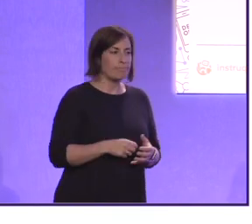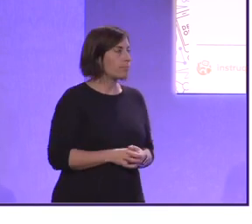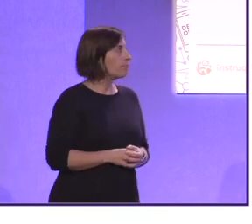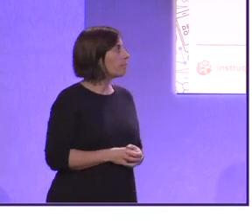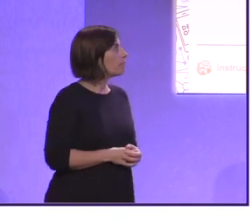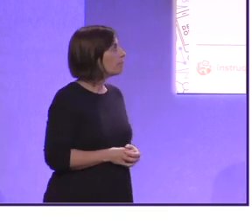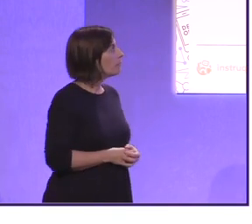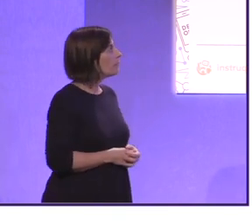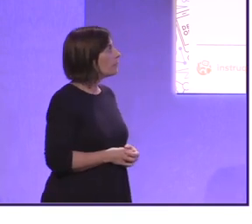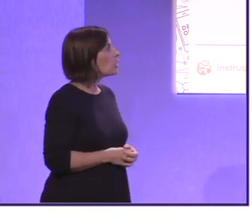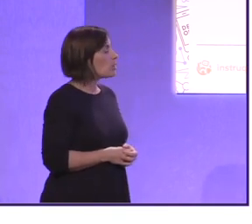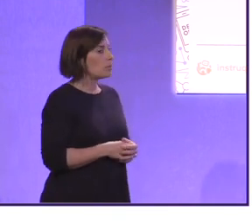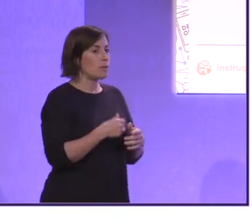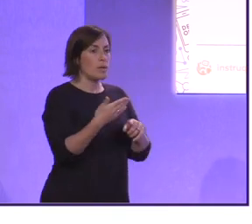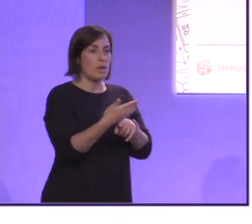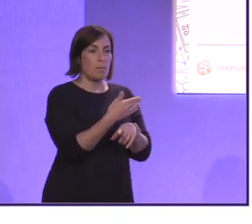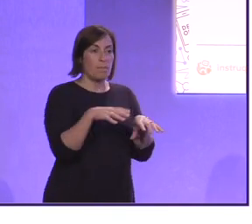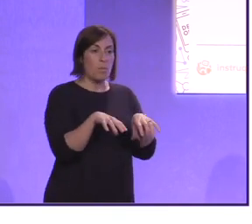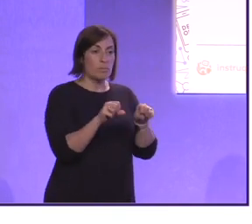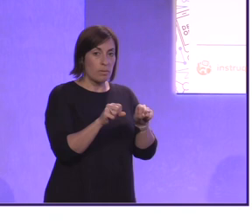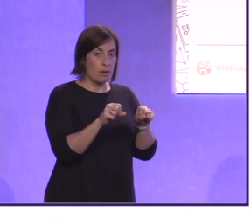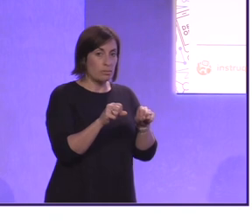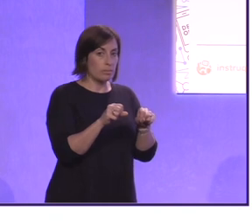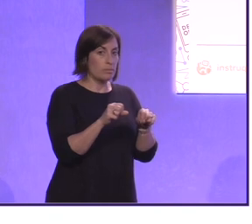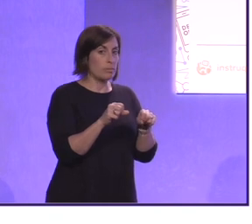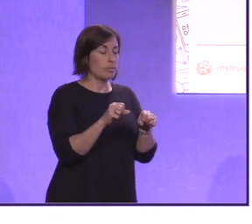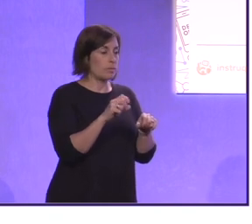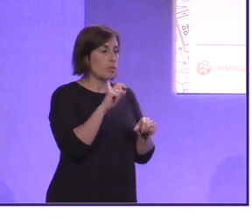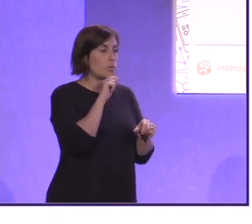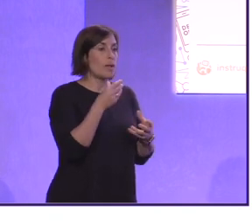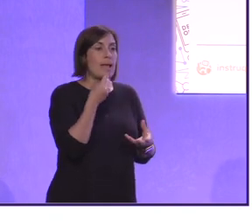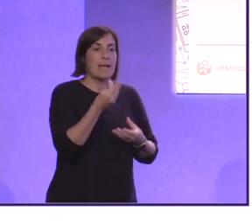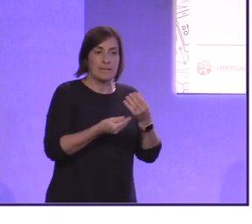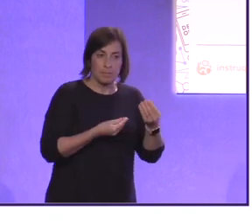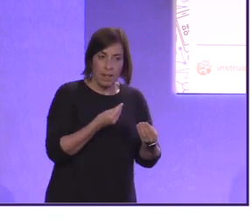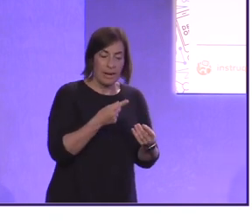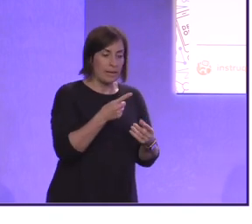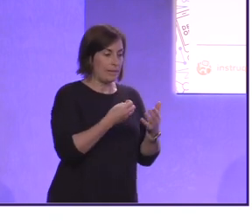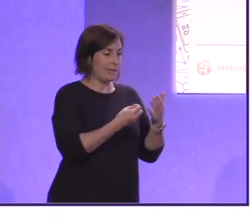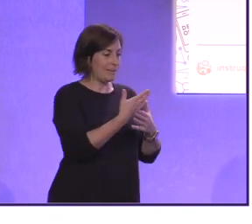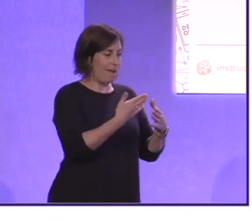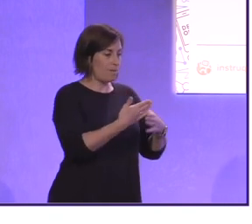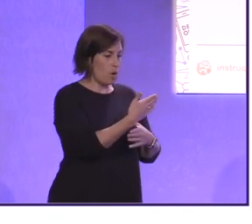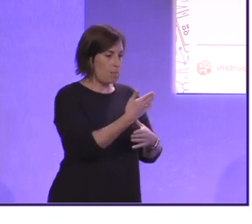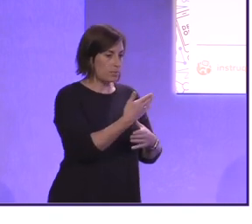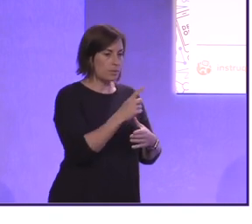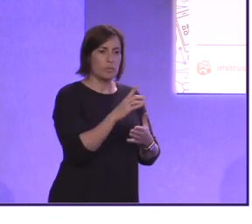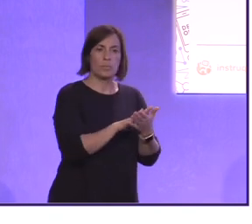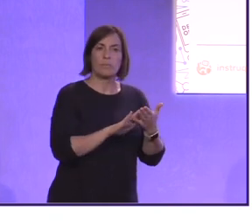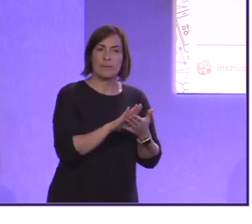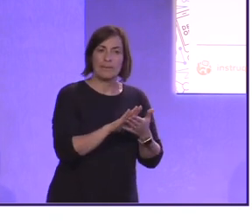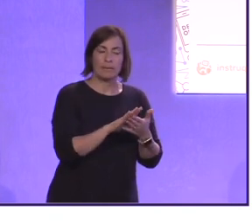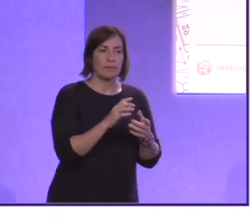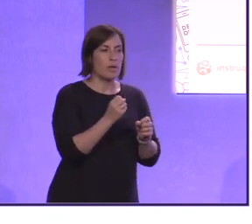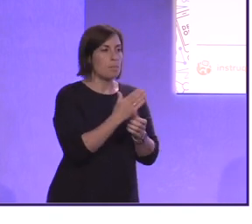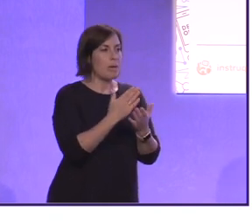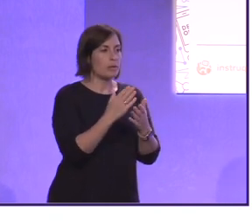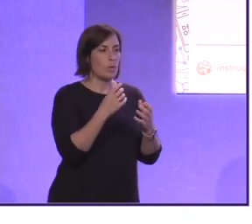that, what we probably need to do is first at least talk about what is it that we mean when we talk about DevOps, just to make sure we're all kind of talking about the same